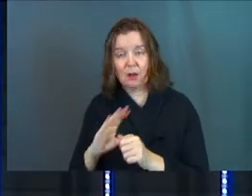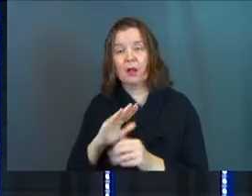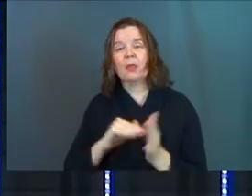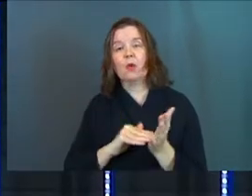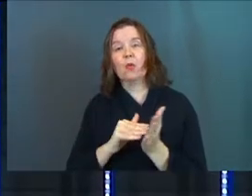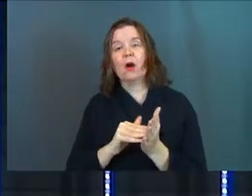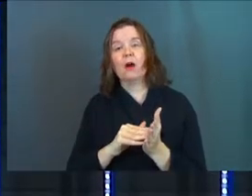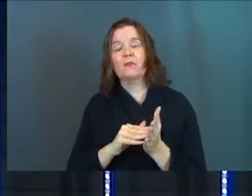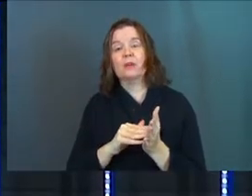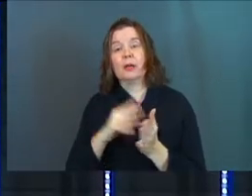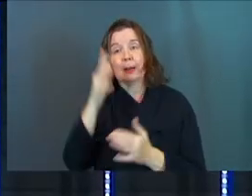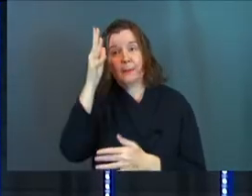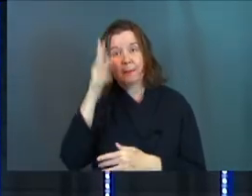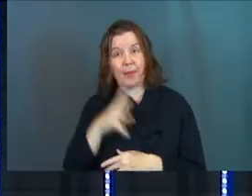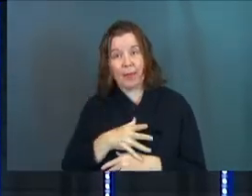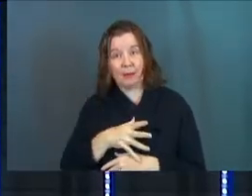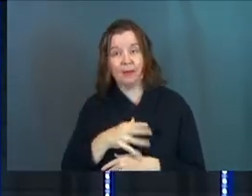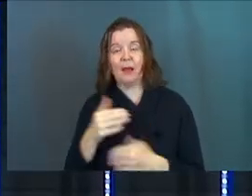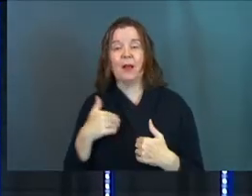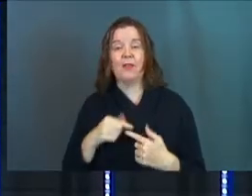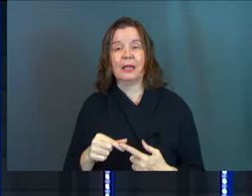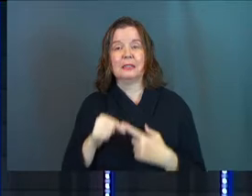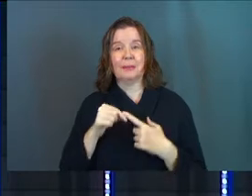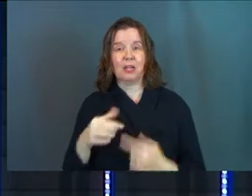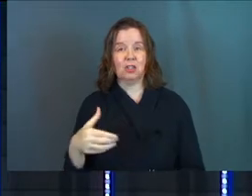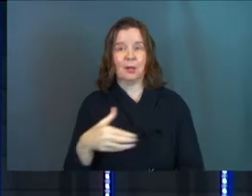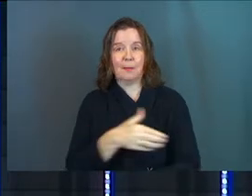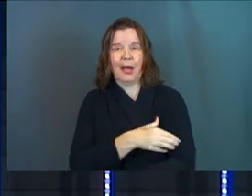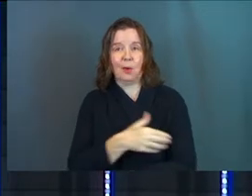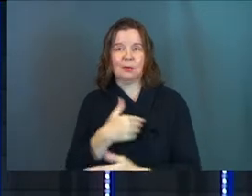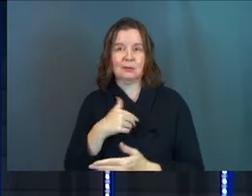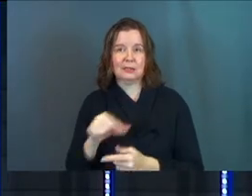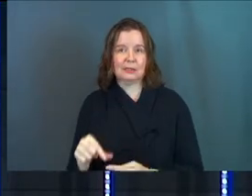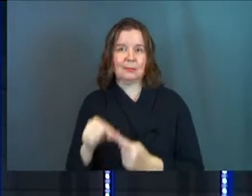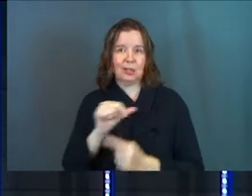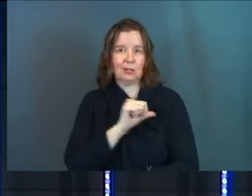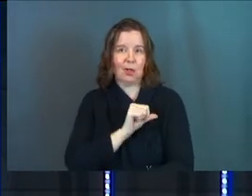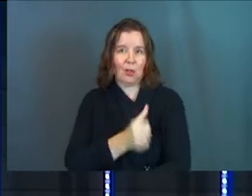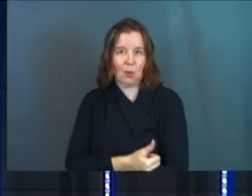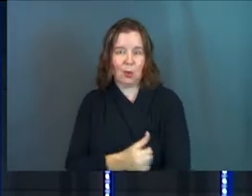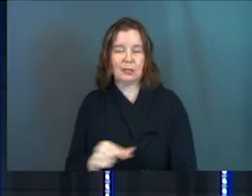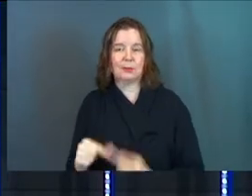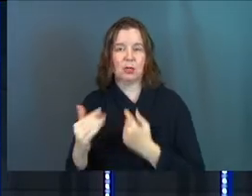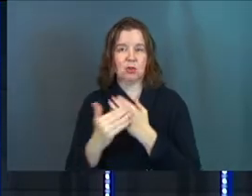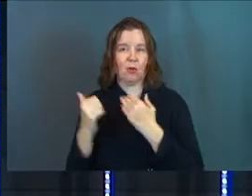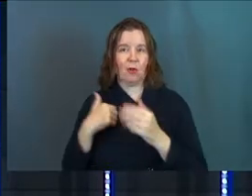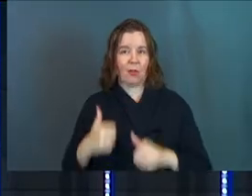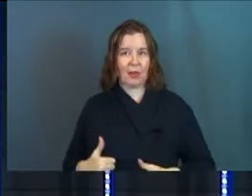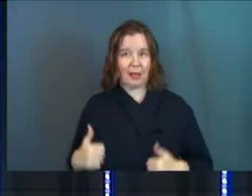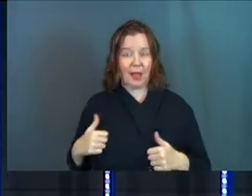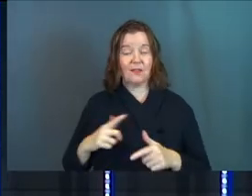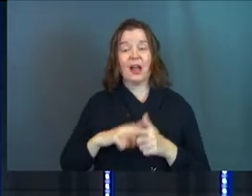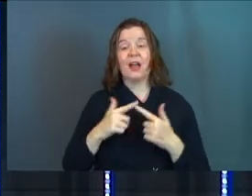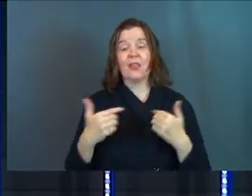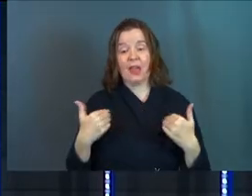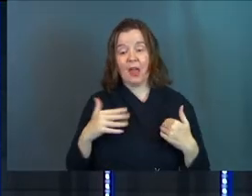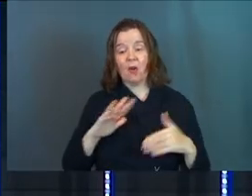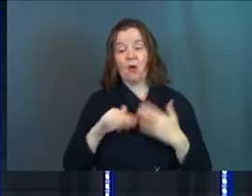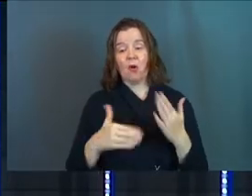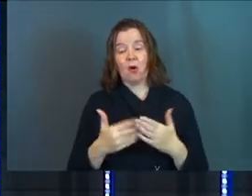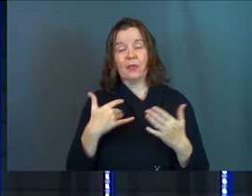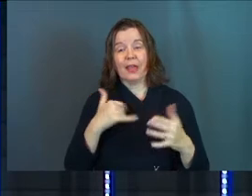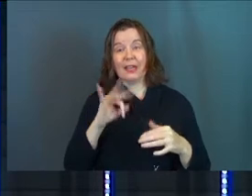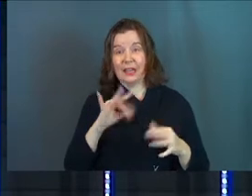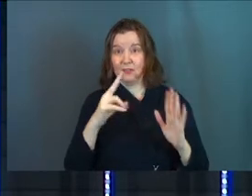were often men, and they had special power, they had special authority, they had a special calling on their life. And they had all